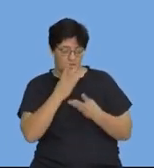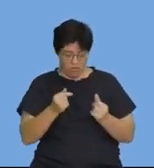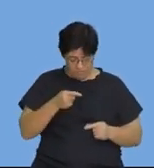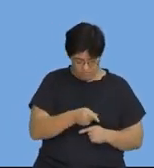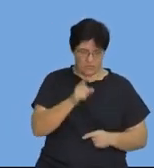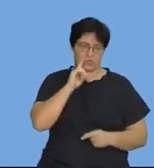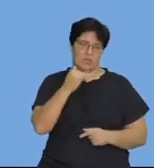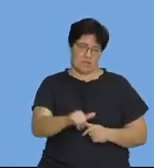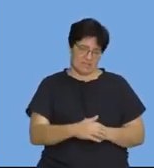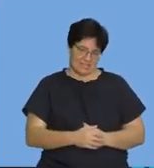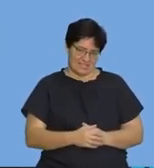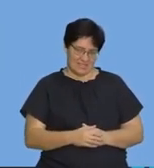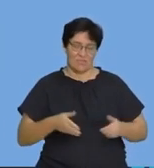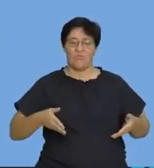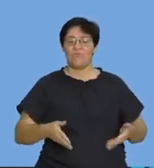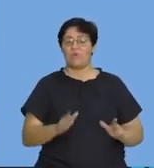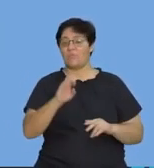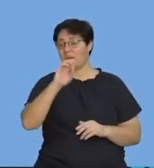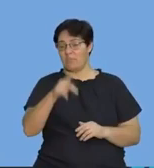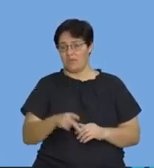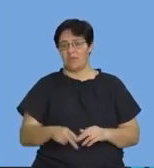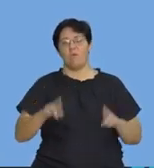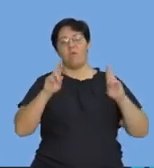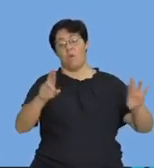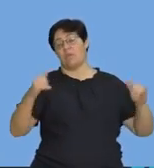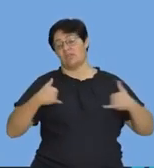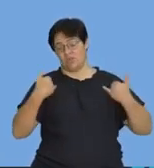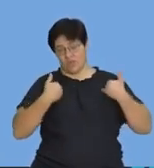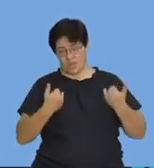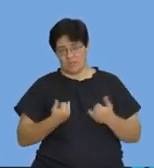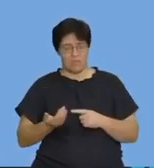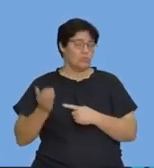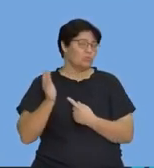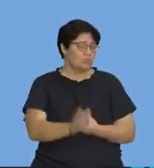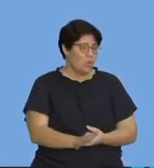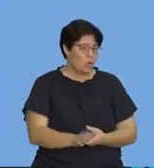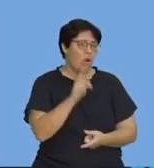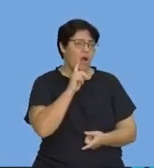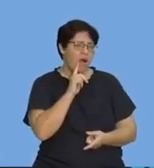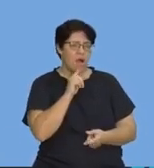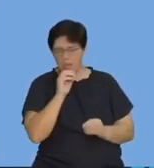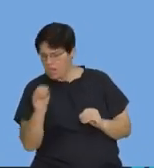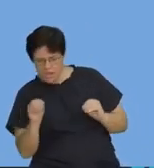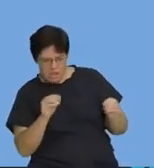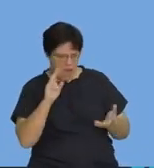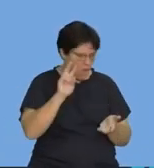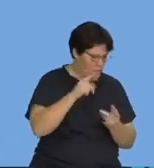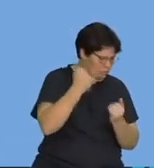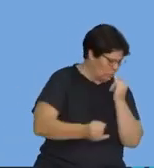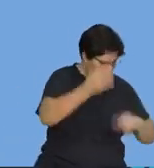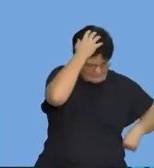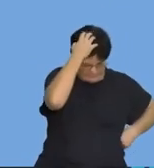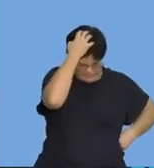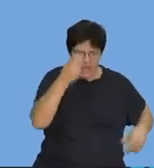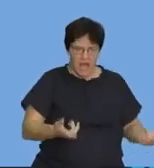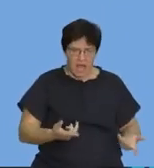our roadmap. Guys, I hope you've had so much fun. I showed you that you can fumble around. As you are doing that, you